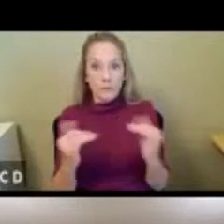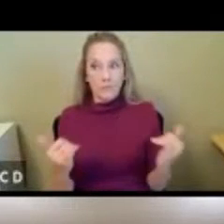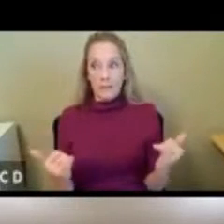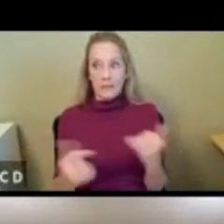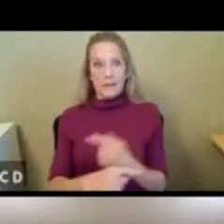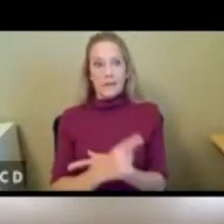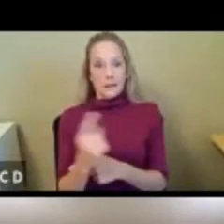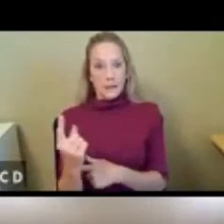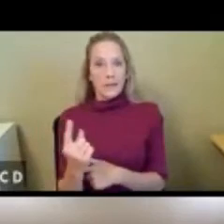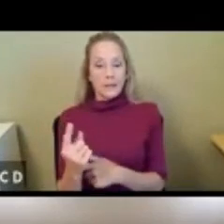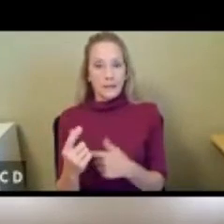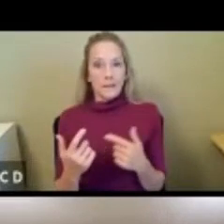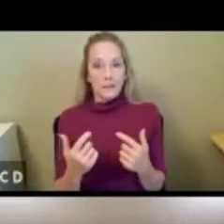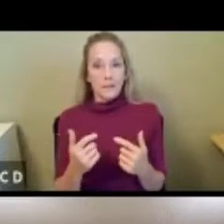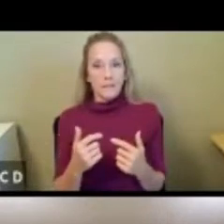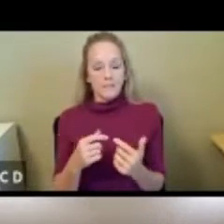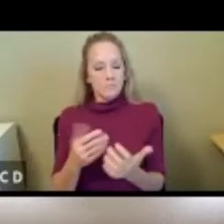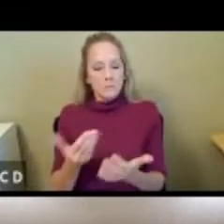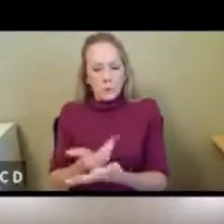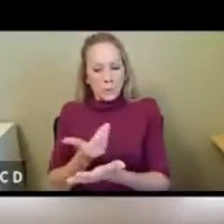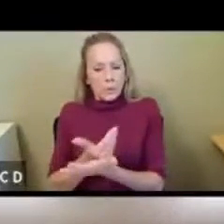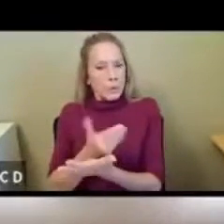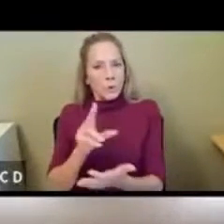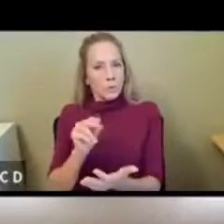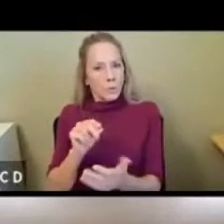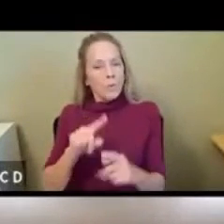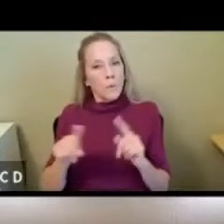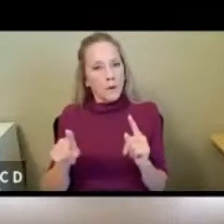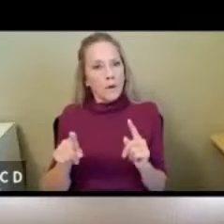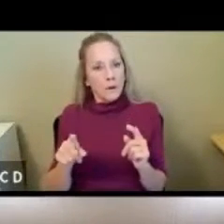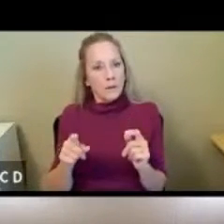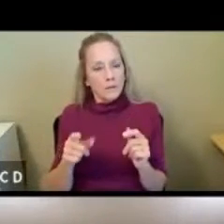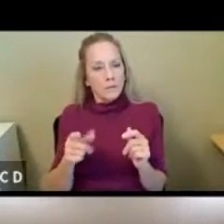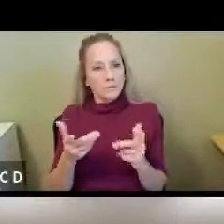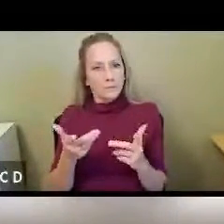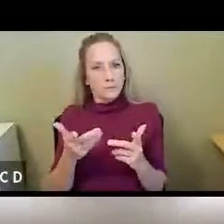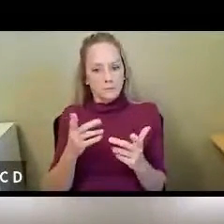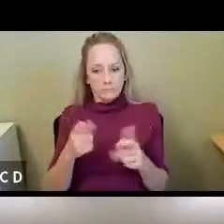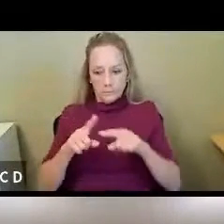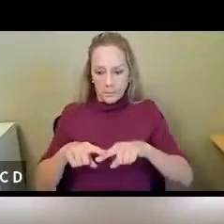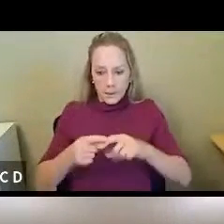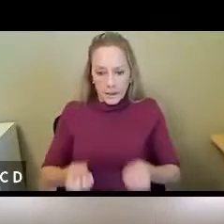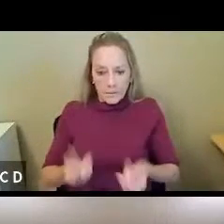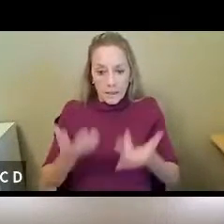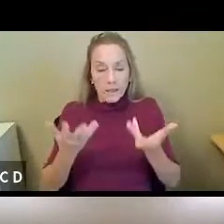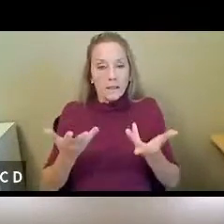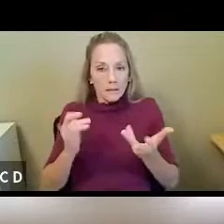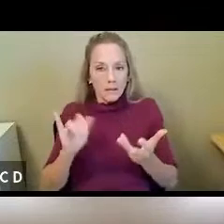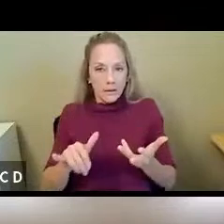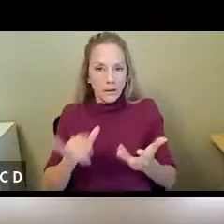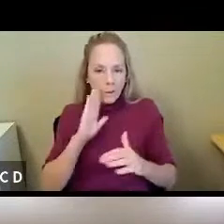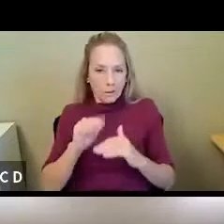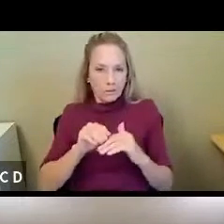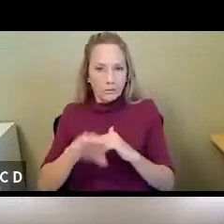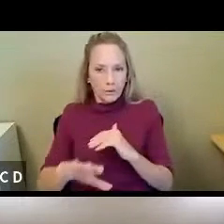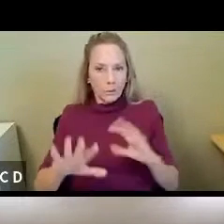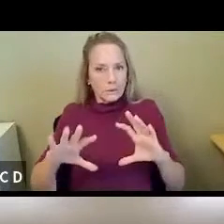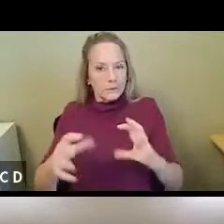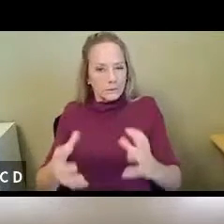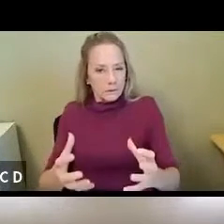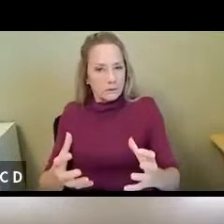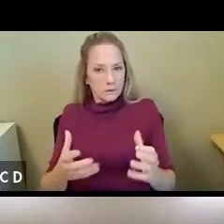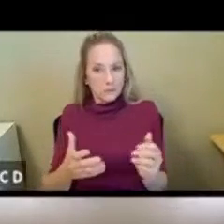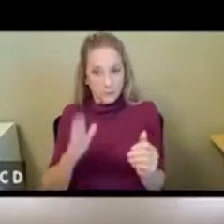that are not new, but that are certainly have an impact. And so I'll be happy to. I hope that